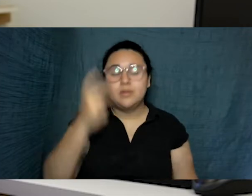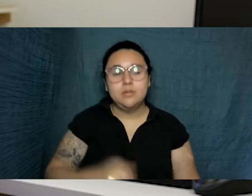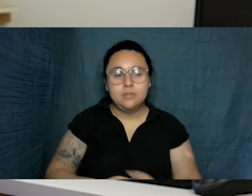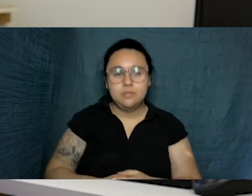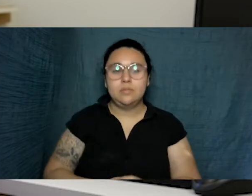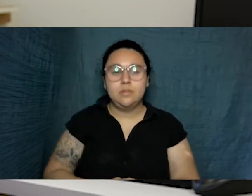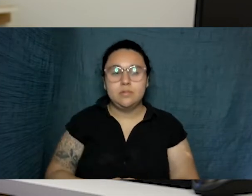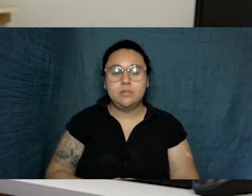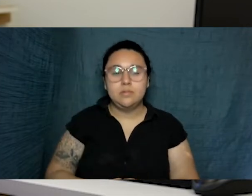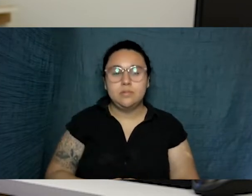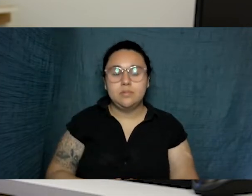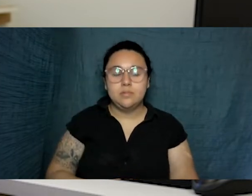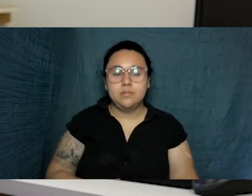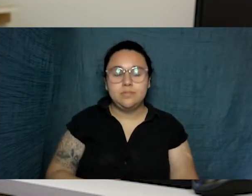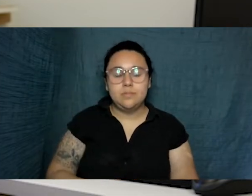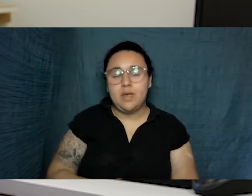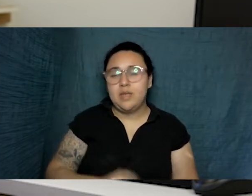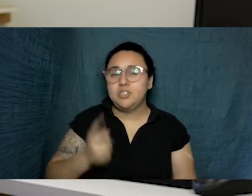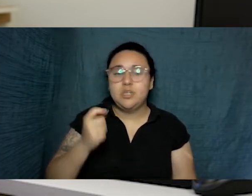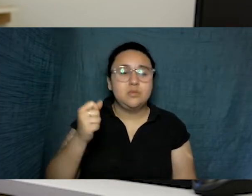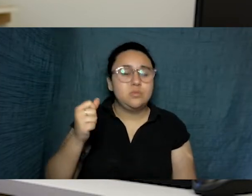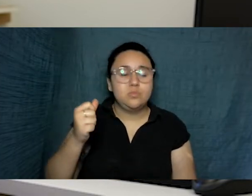just refusing to